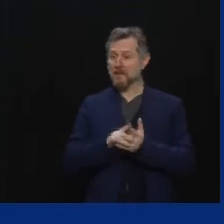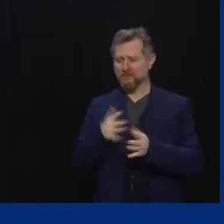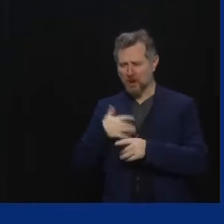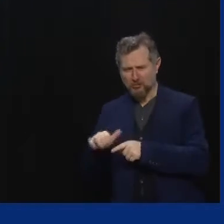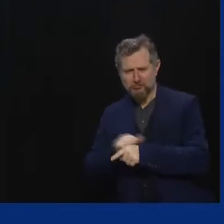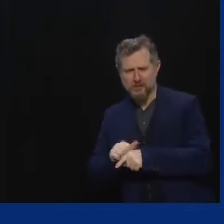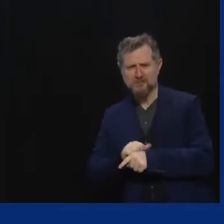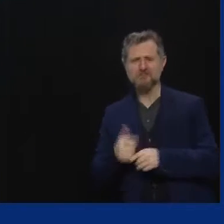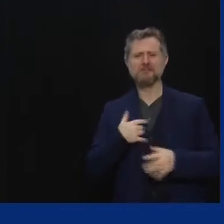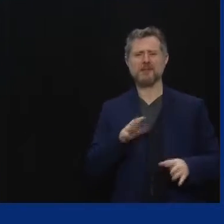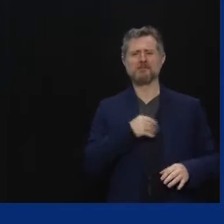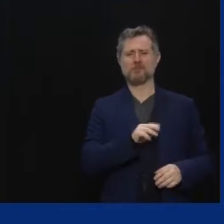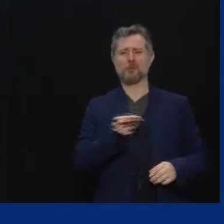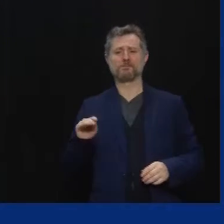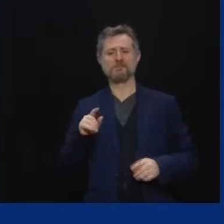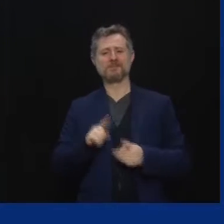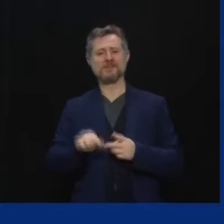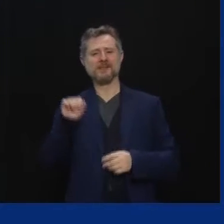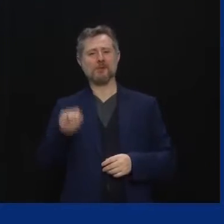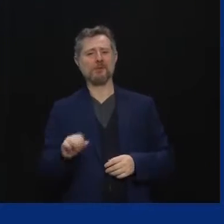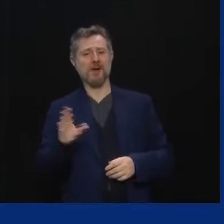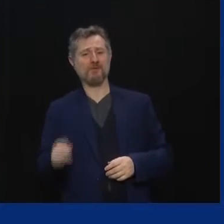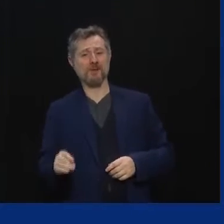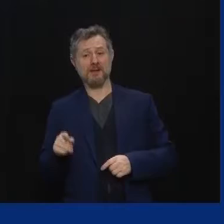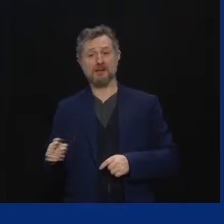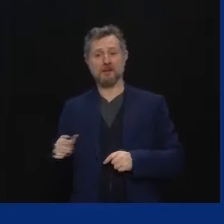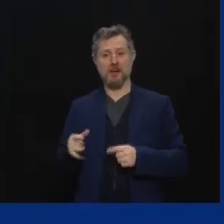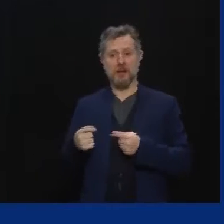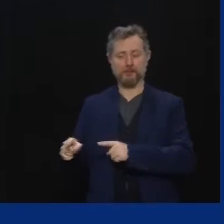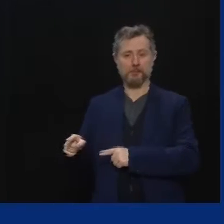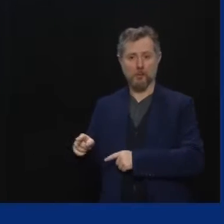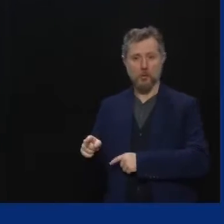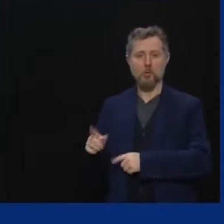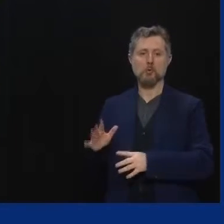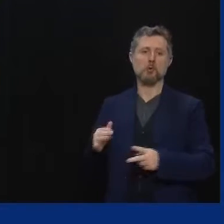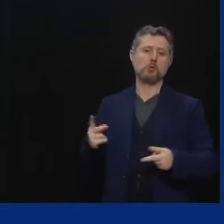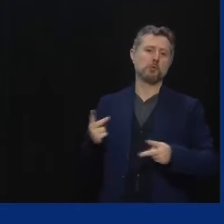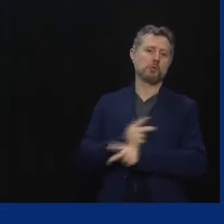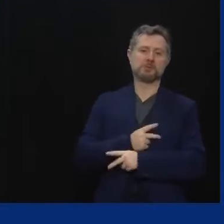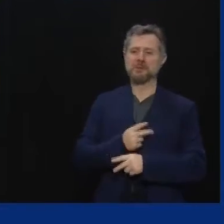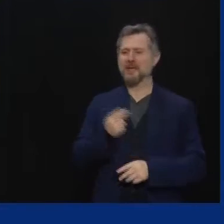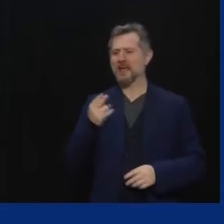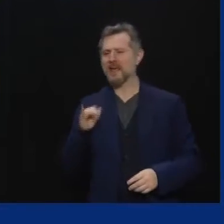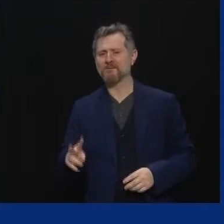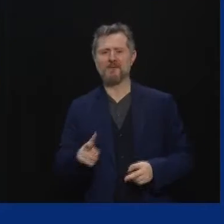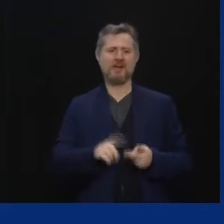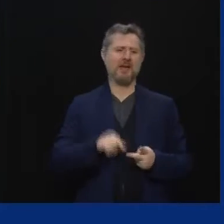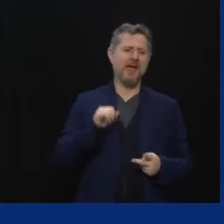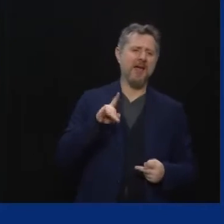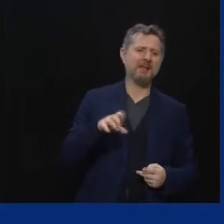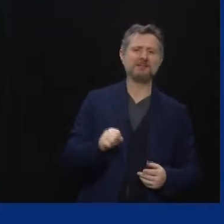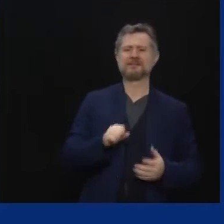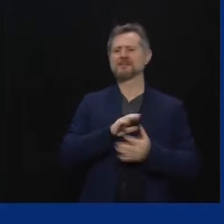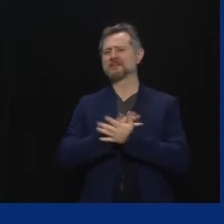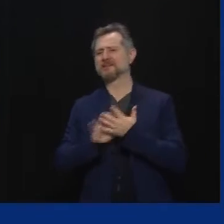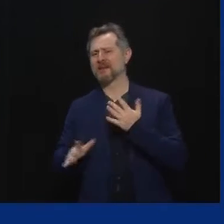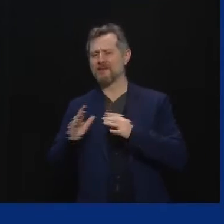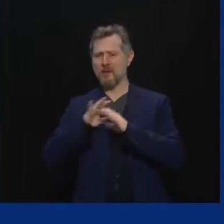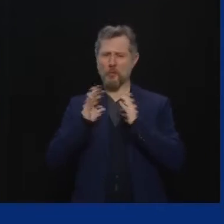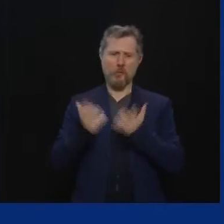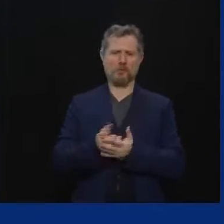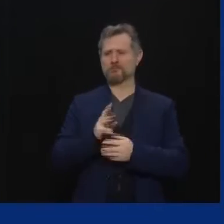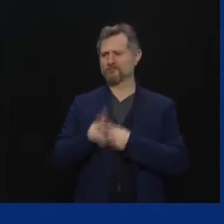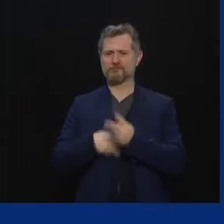worst HIV/AIDS epidemic was unfolding. And then some years later, as the New York City Health Commissioner, I encountered